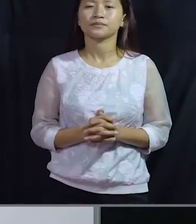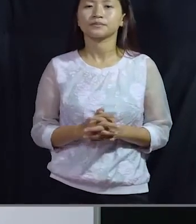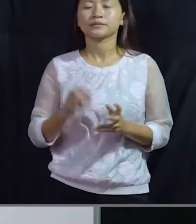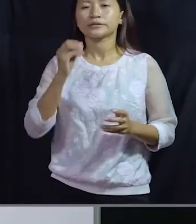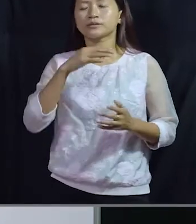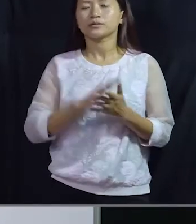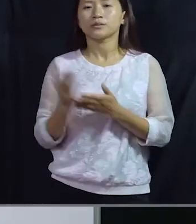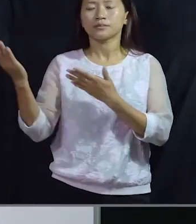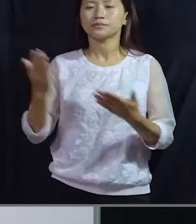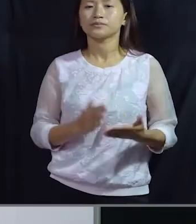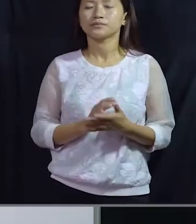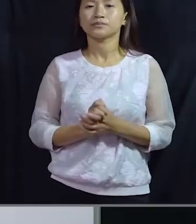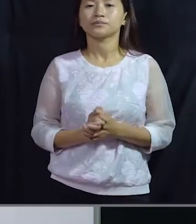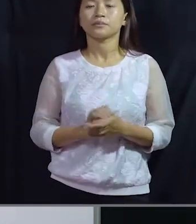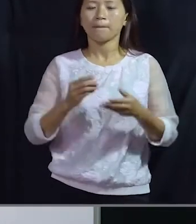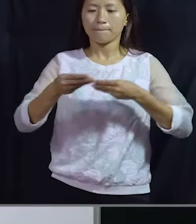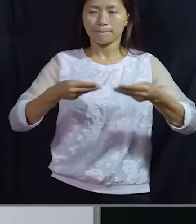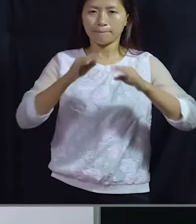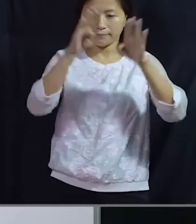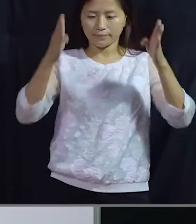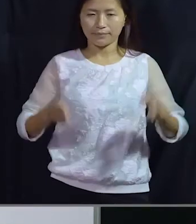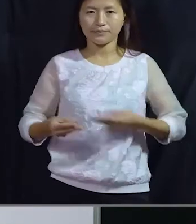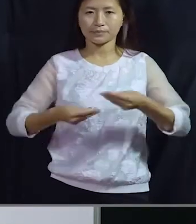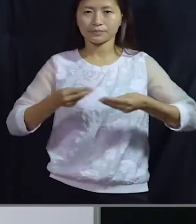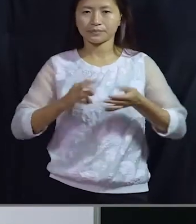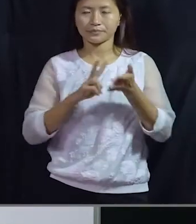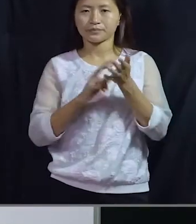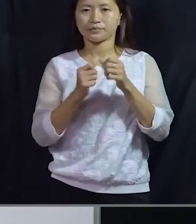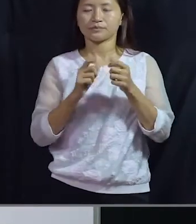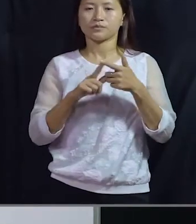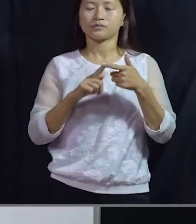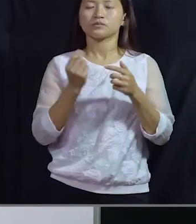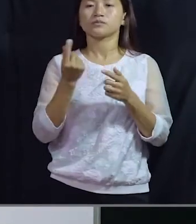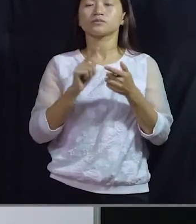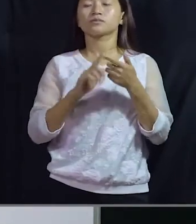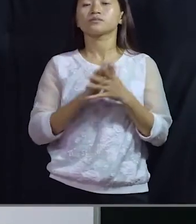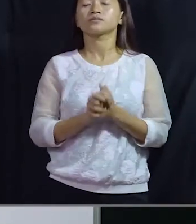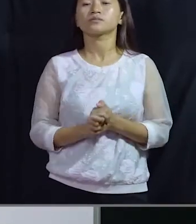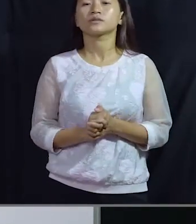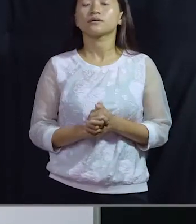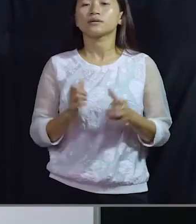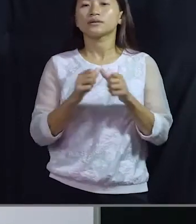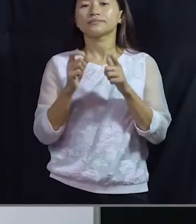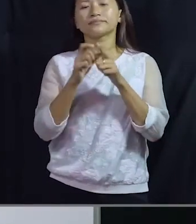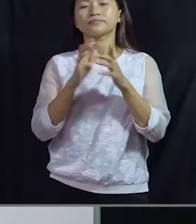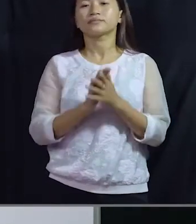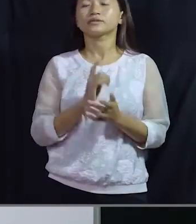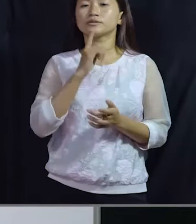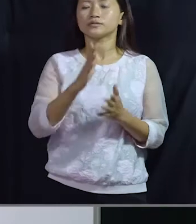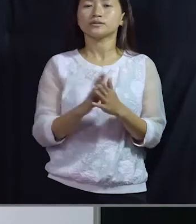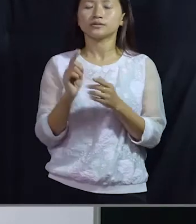investment are to be brought down to market value. That means it is already given in the additional information